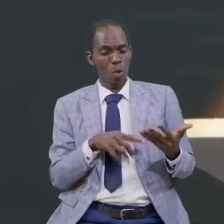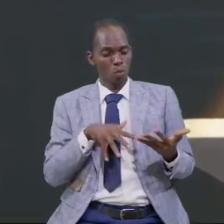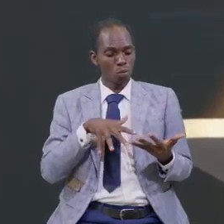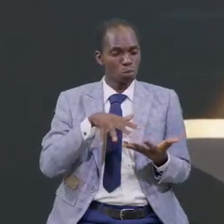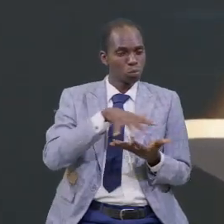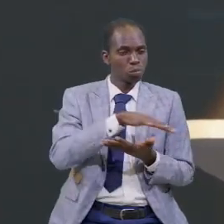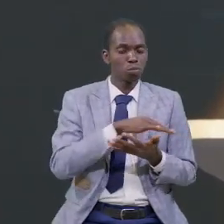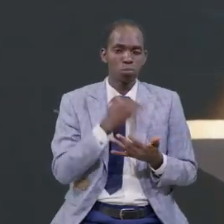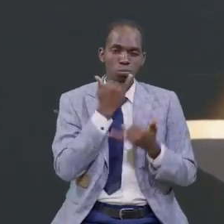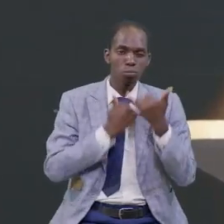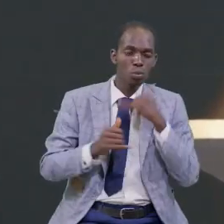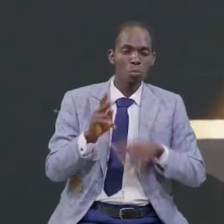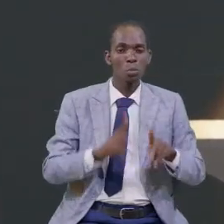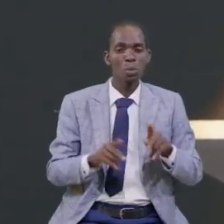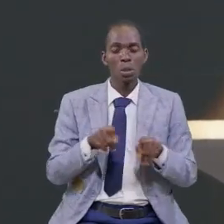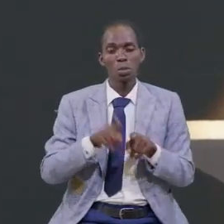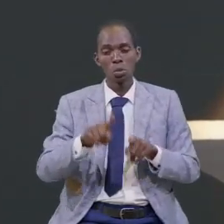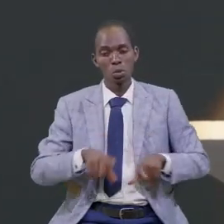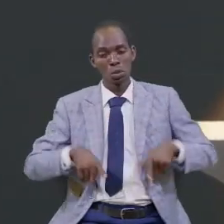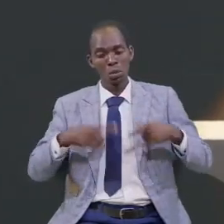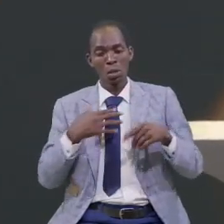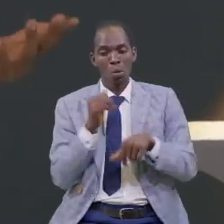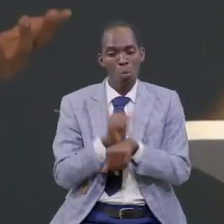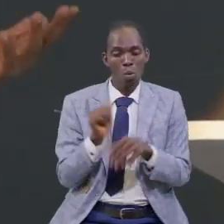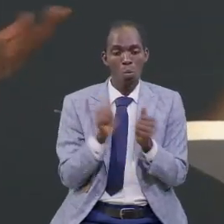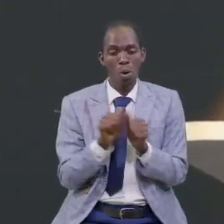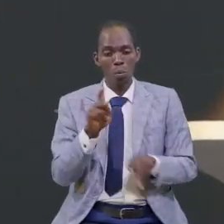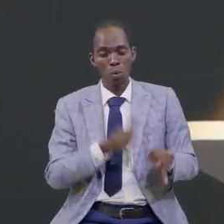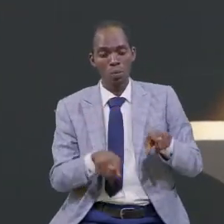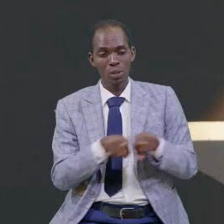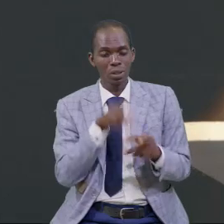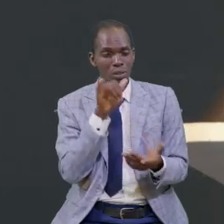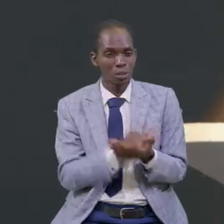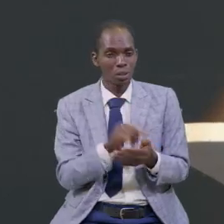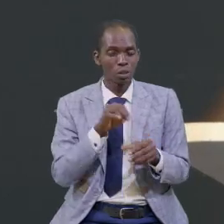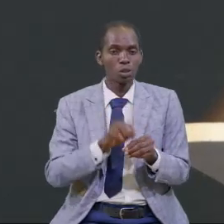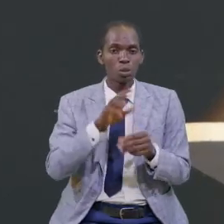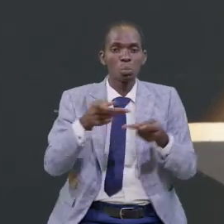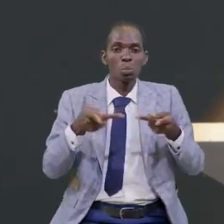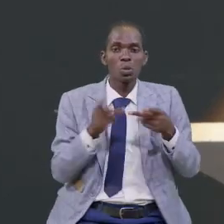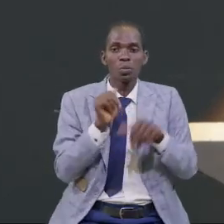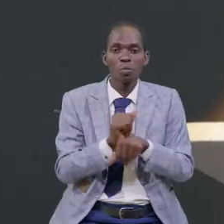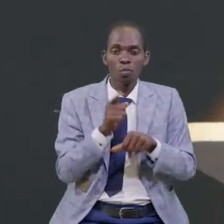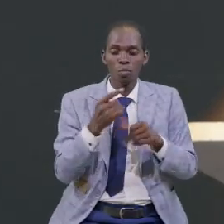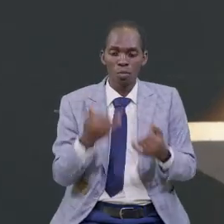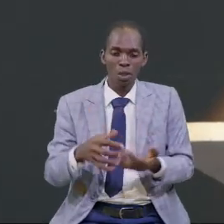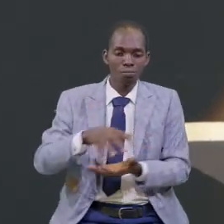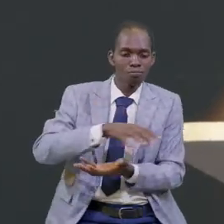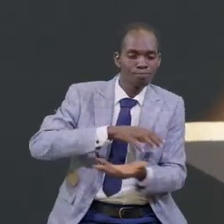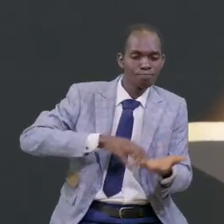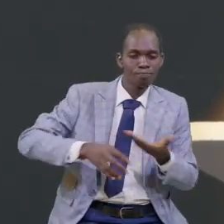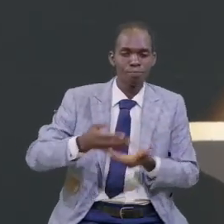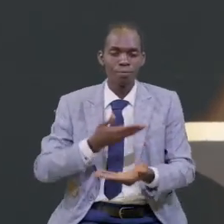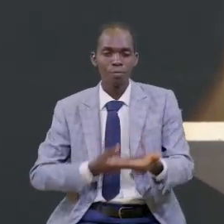your office, anywhere you are, as you mingle around people you know and people you don't